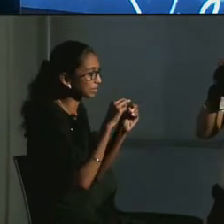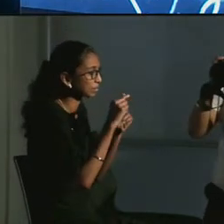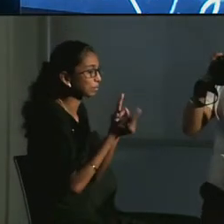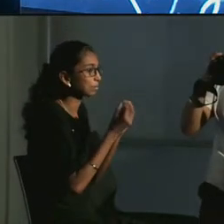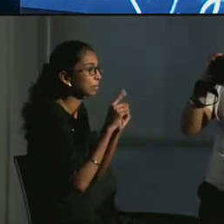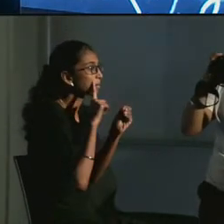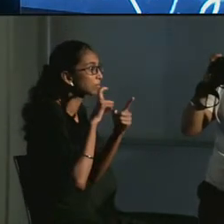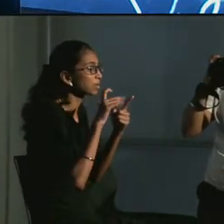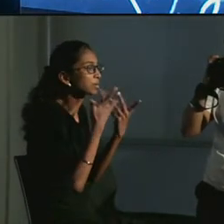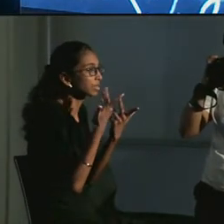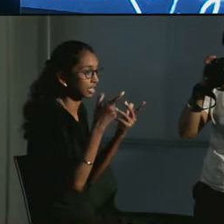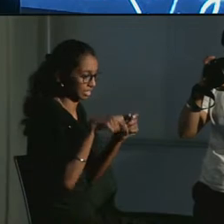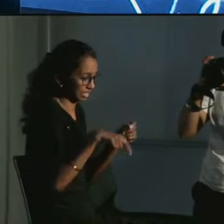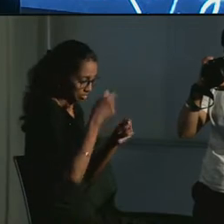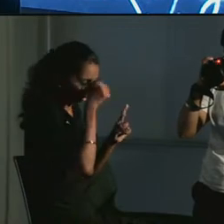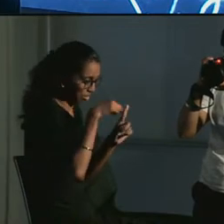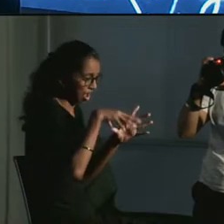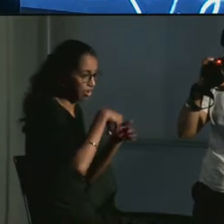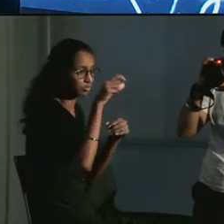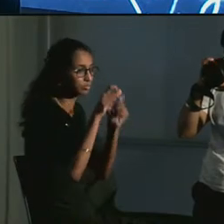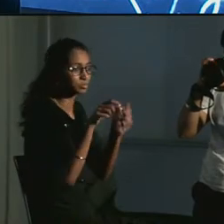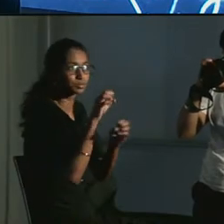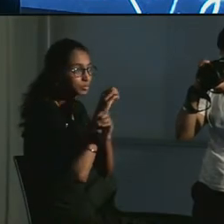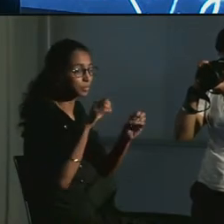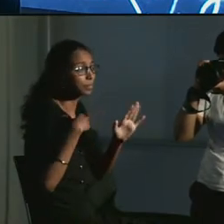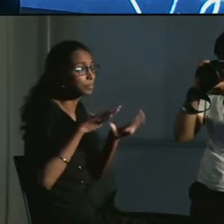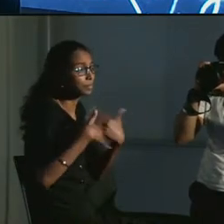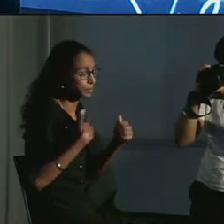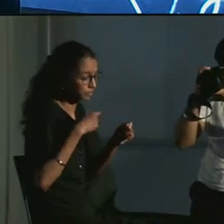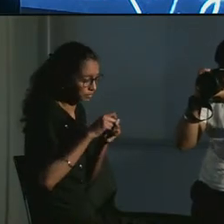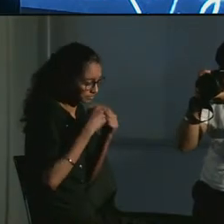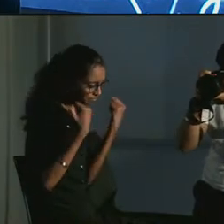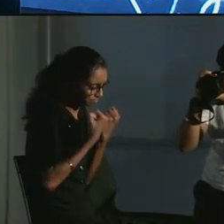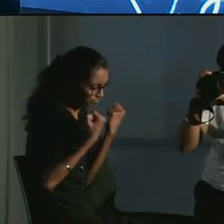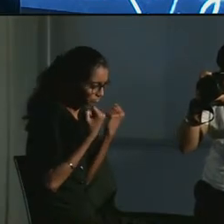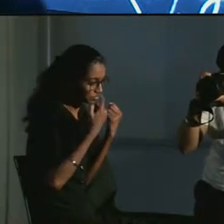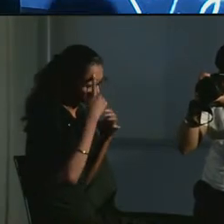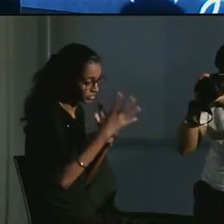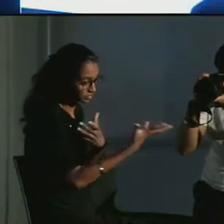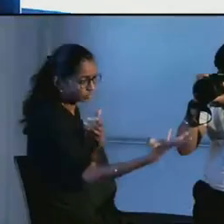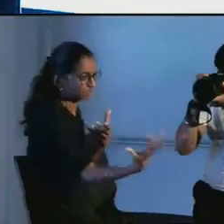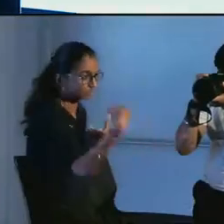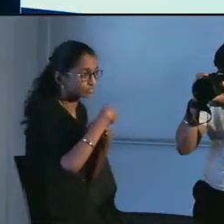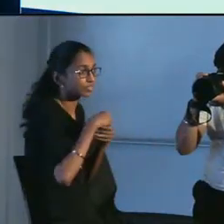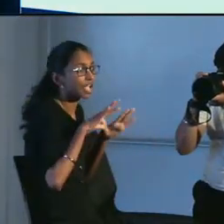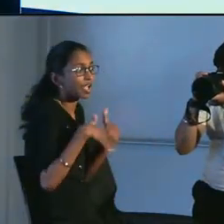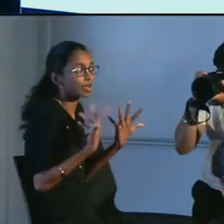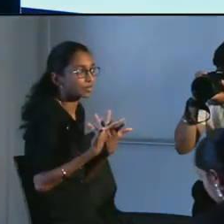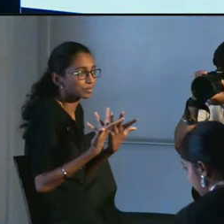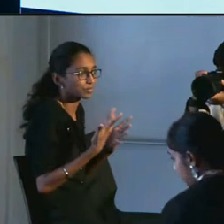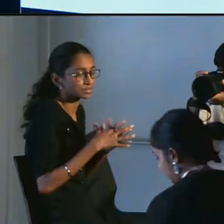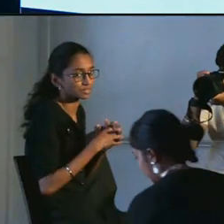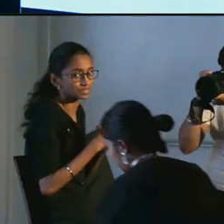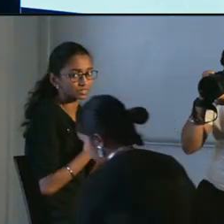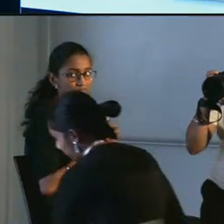nobody outside of this issue, how do we really work towards making it everybody?